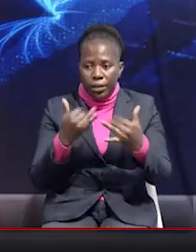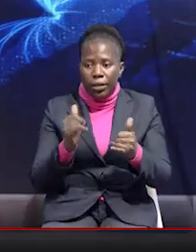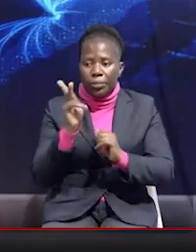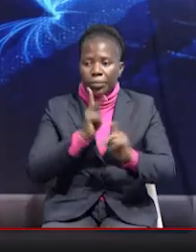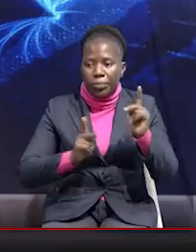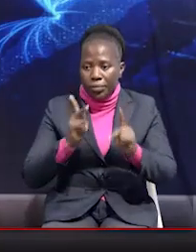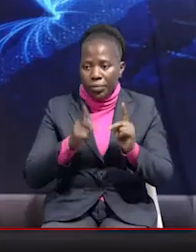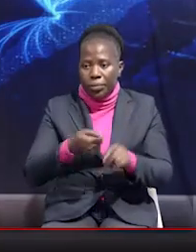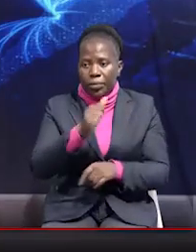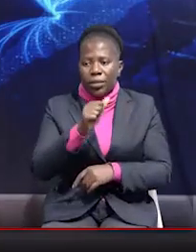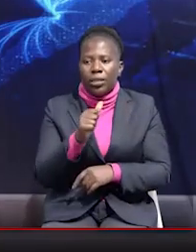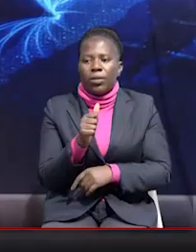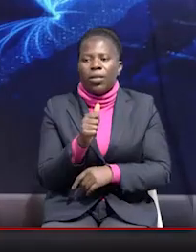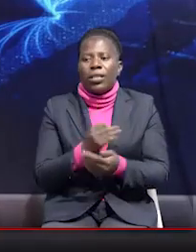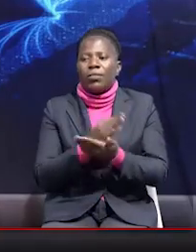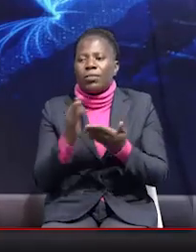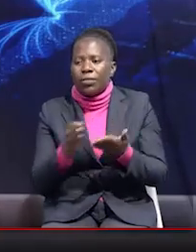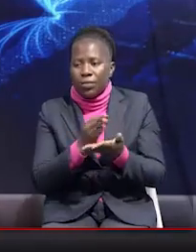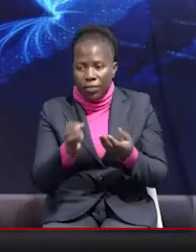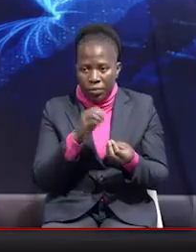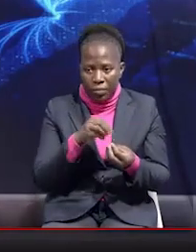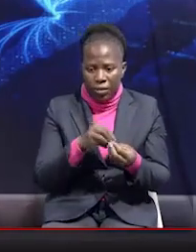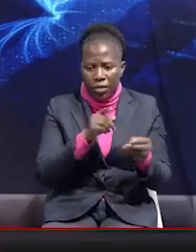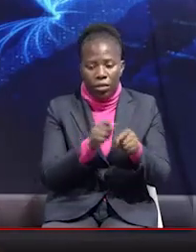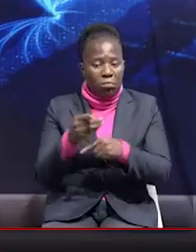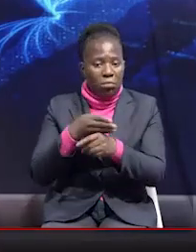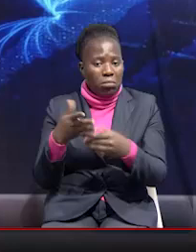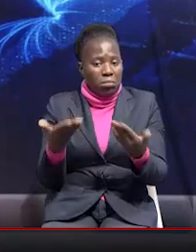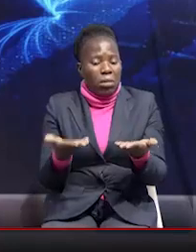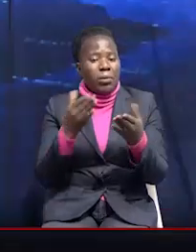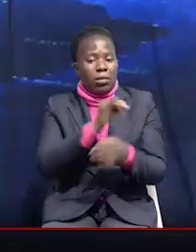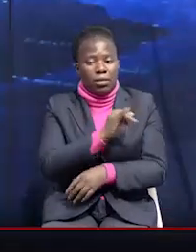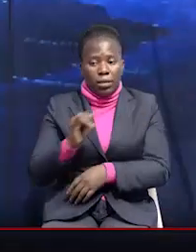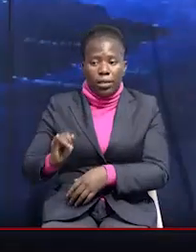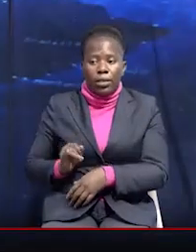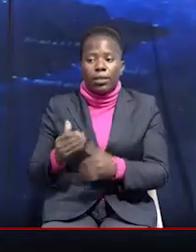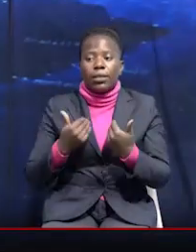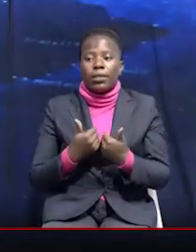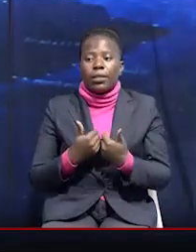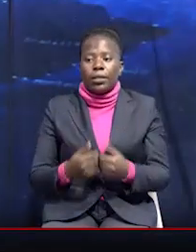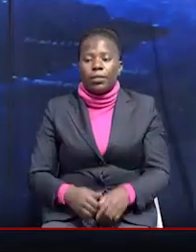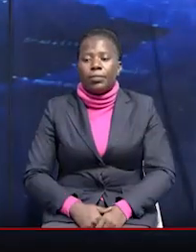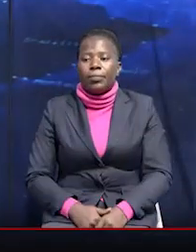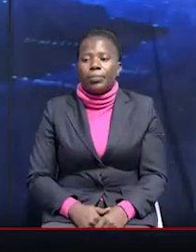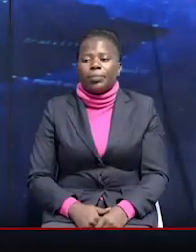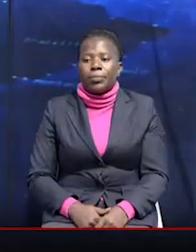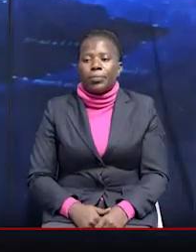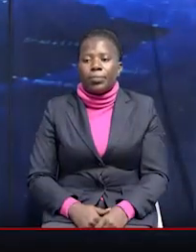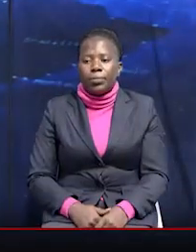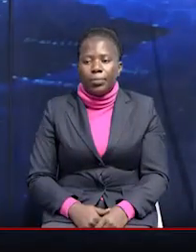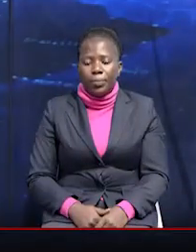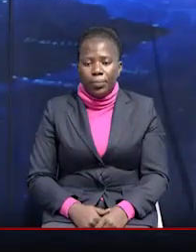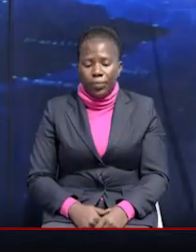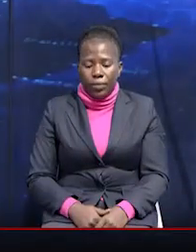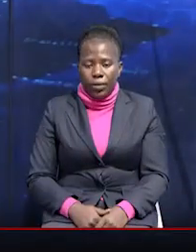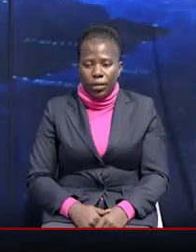to recover. But does this also mean the same for industry? You see, maybe even just before I could even jump on